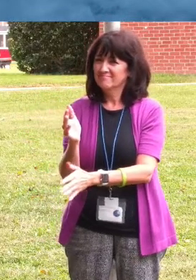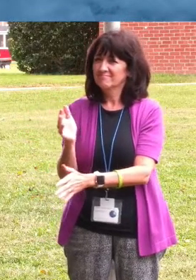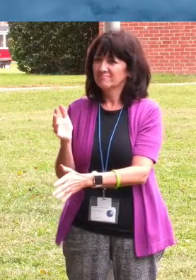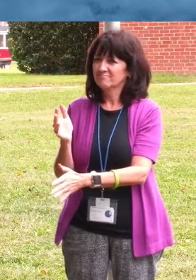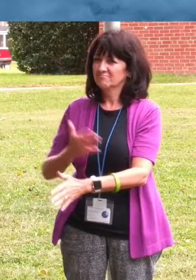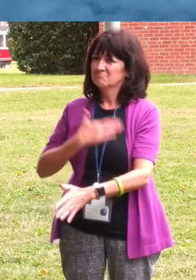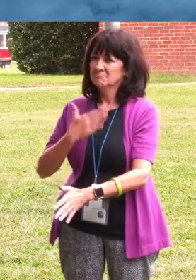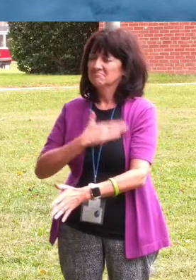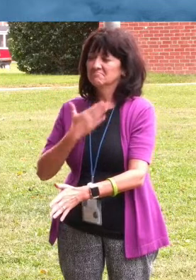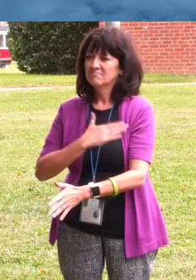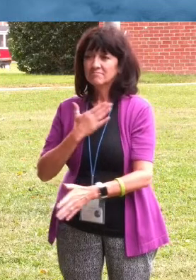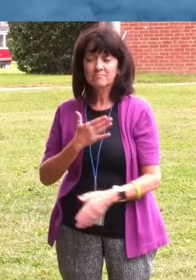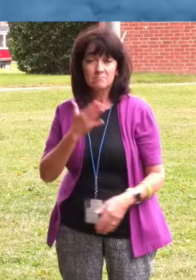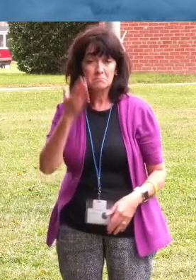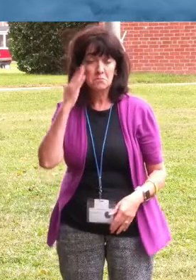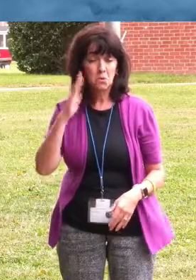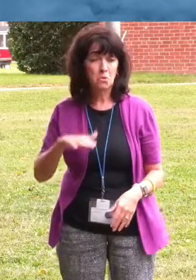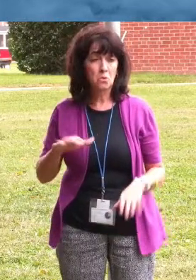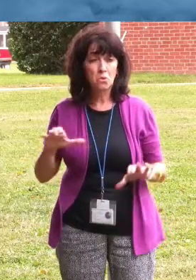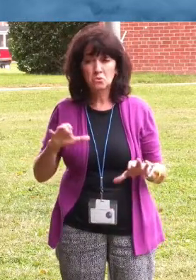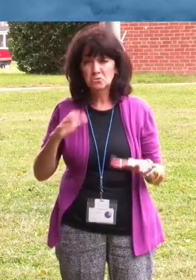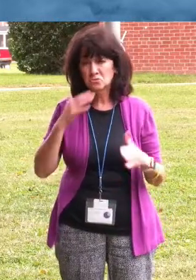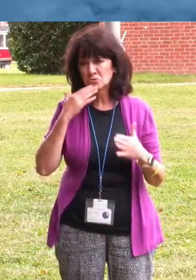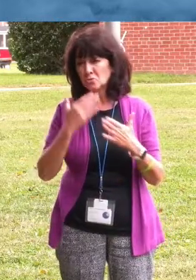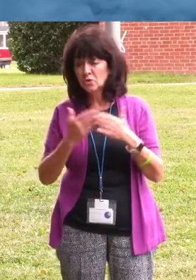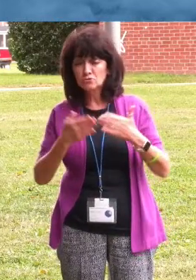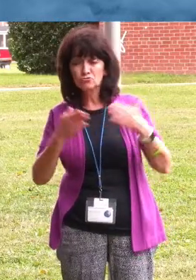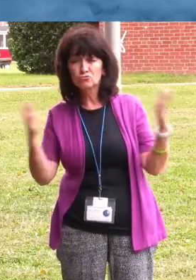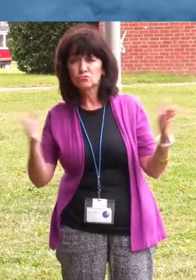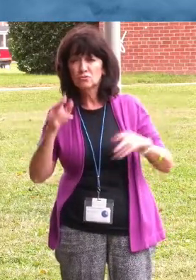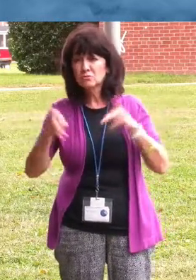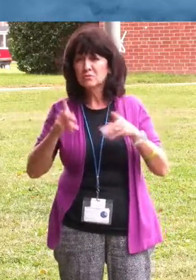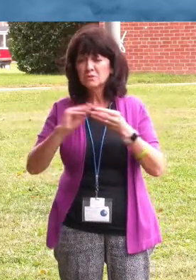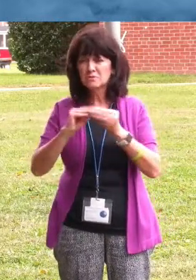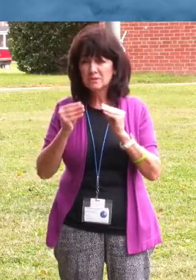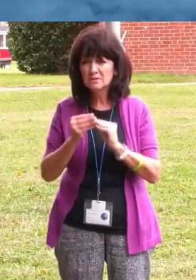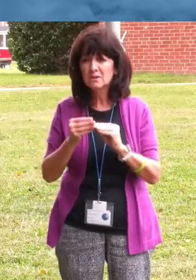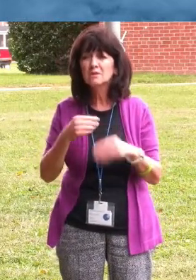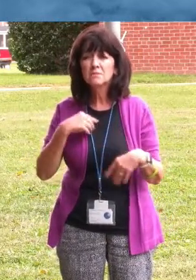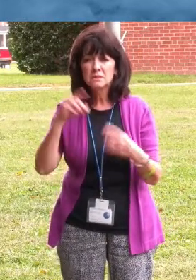You probably know we're doing pretty well with the general population. We met the